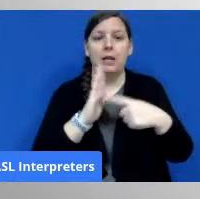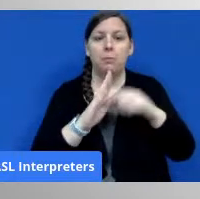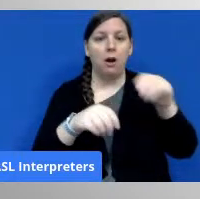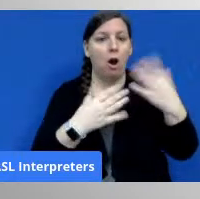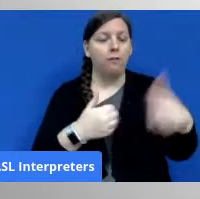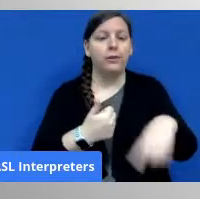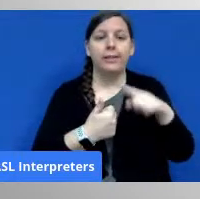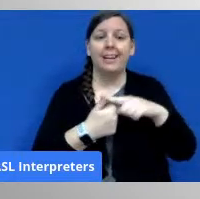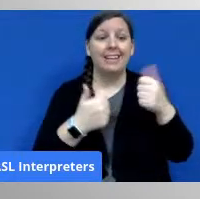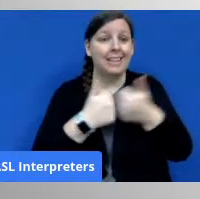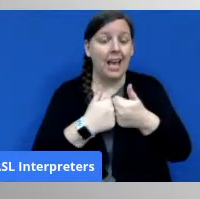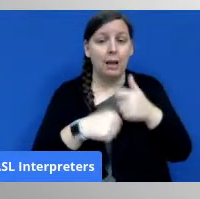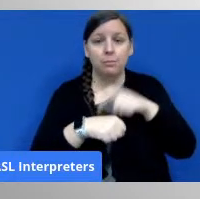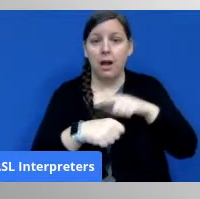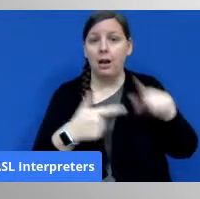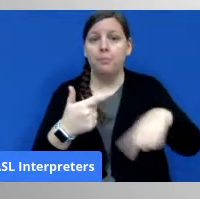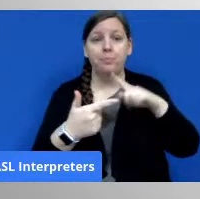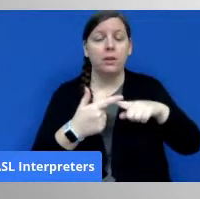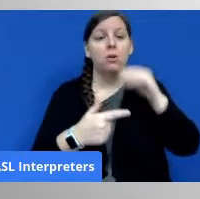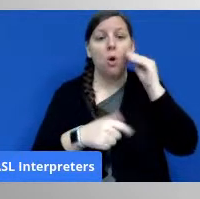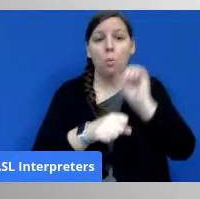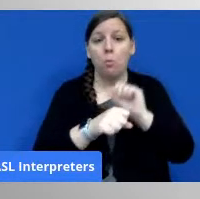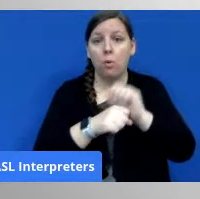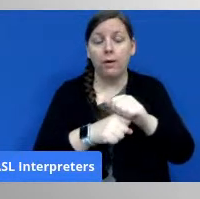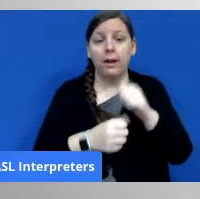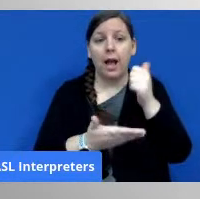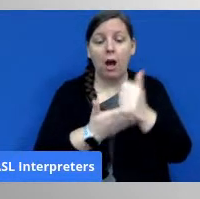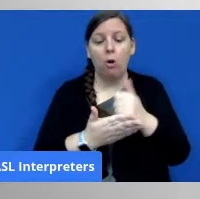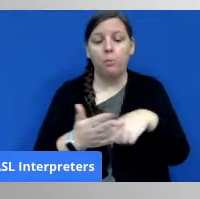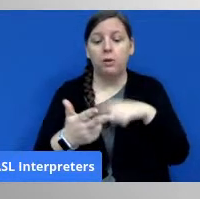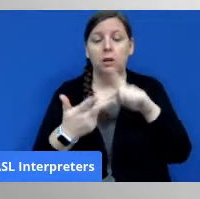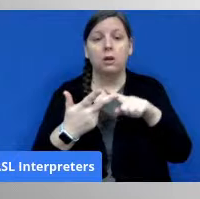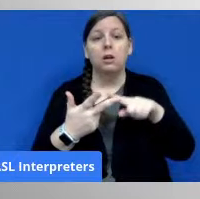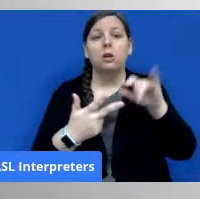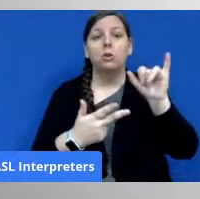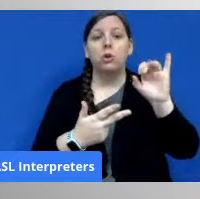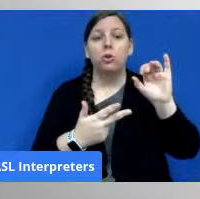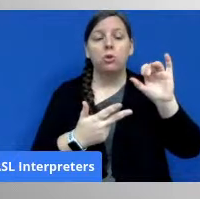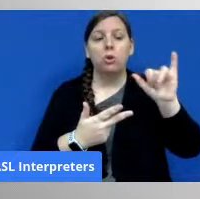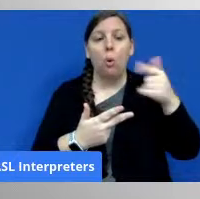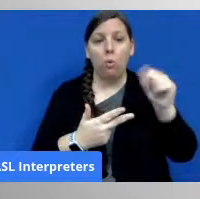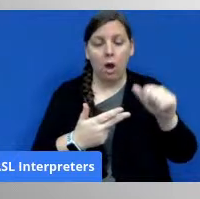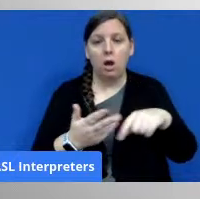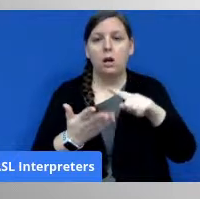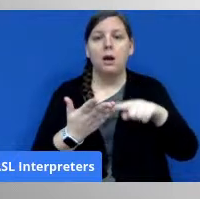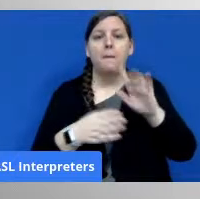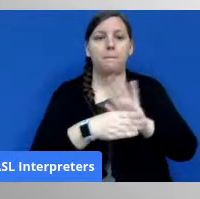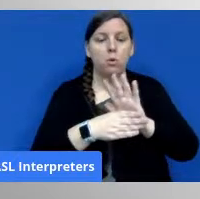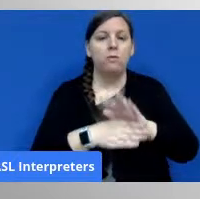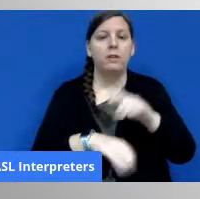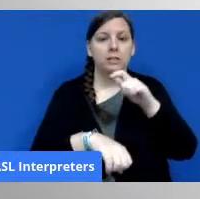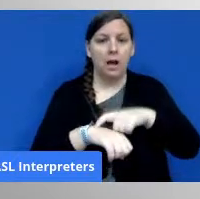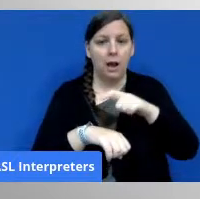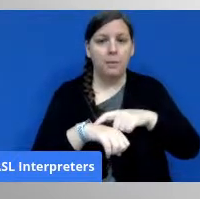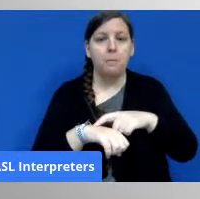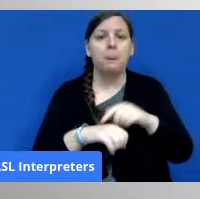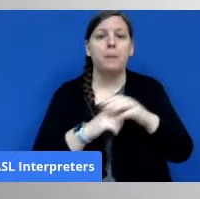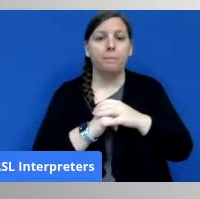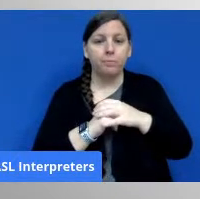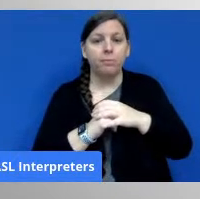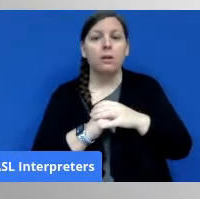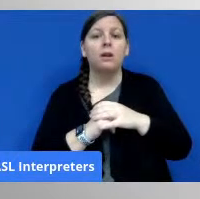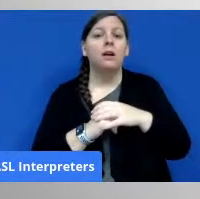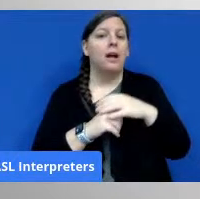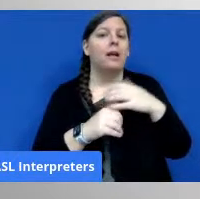yoga, and movie time. And for additional fees, some sites offer dance, cheerleading, karate, and again,